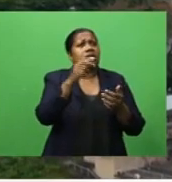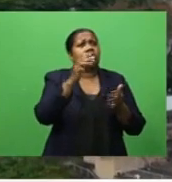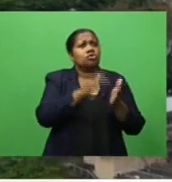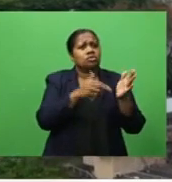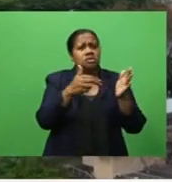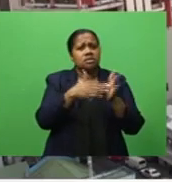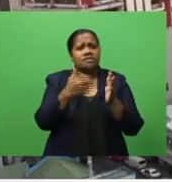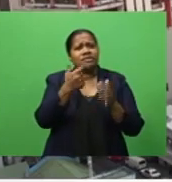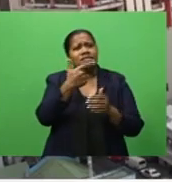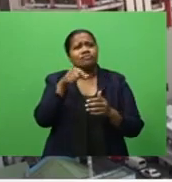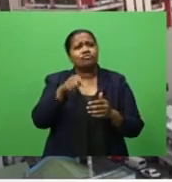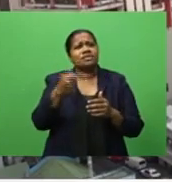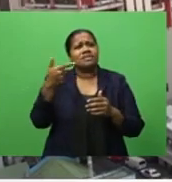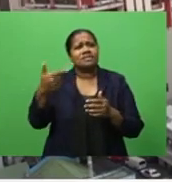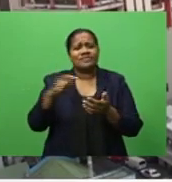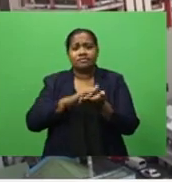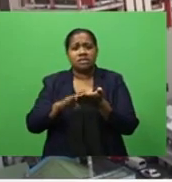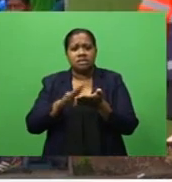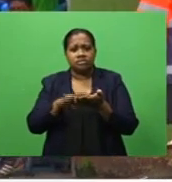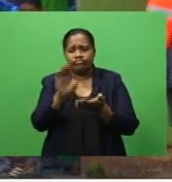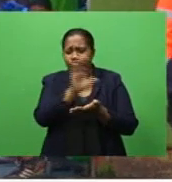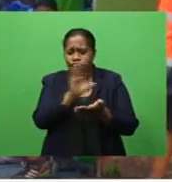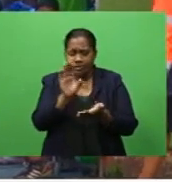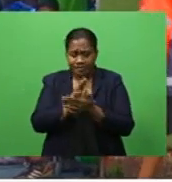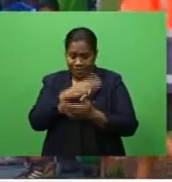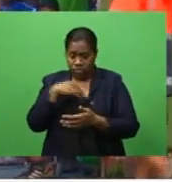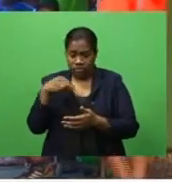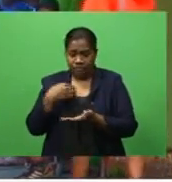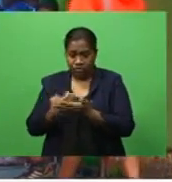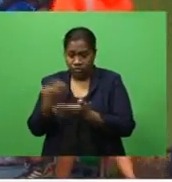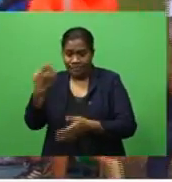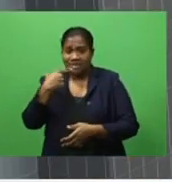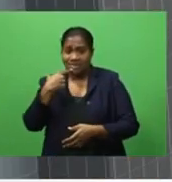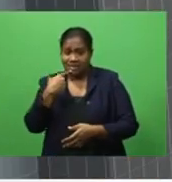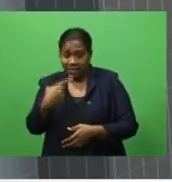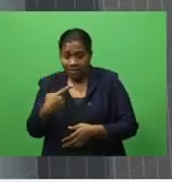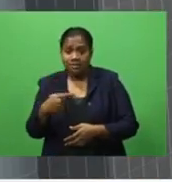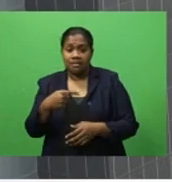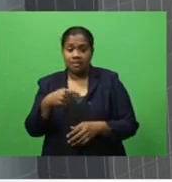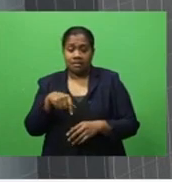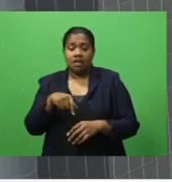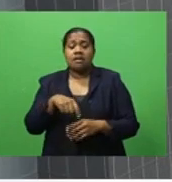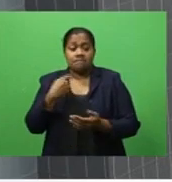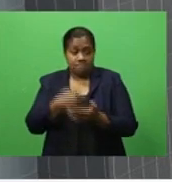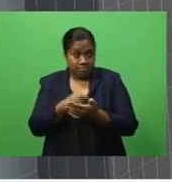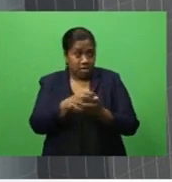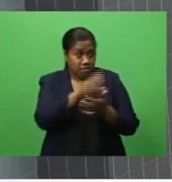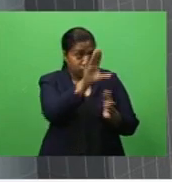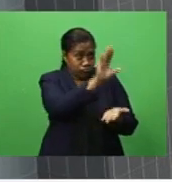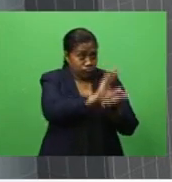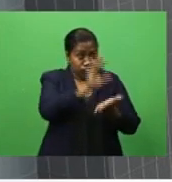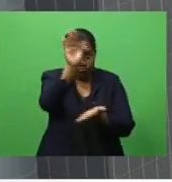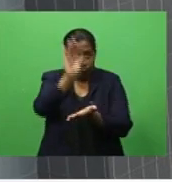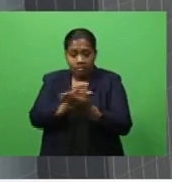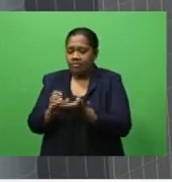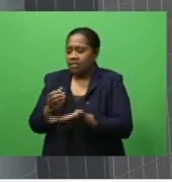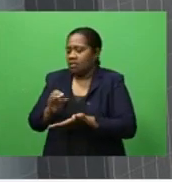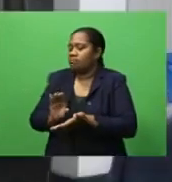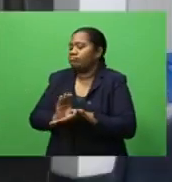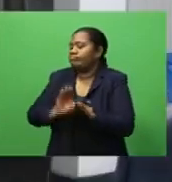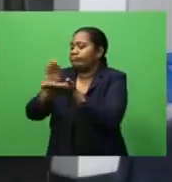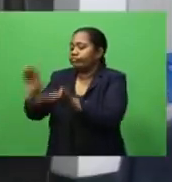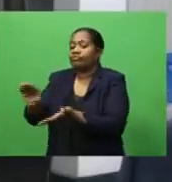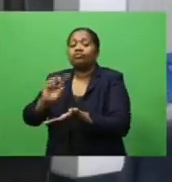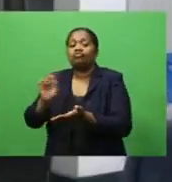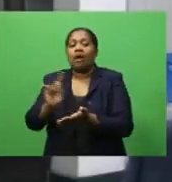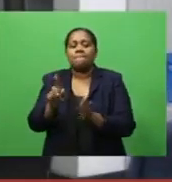7.7 million since late March. Minister for Economy A.S. Kium says the money will be used to fund government policies and initiatives.